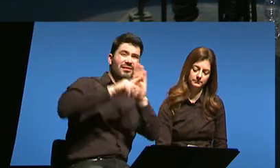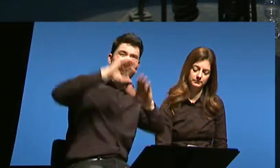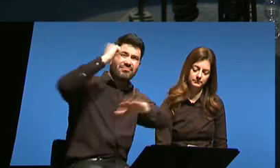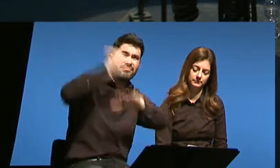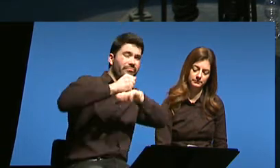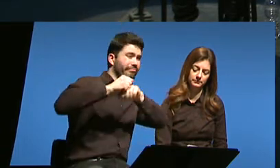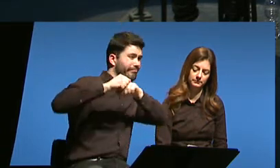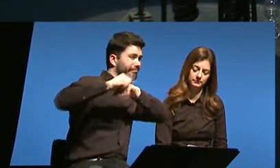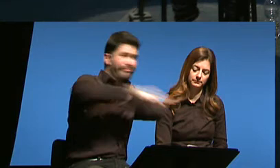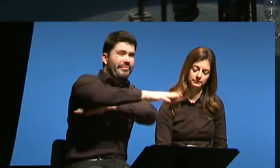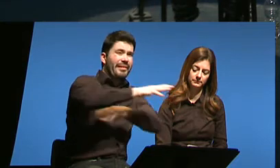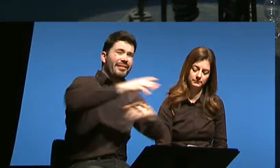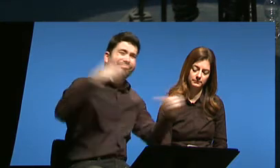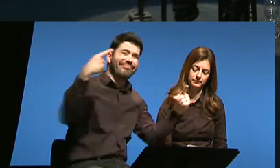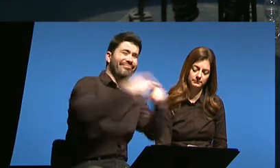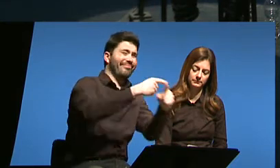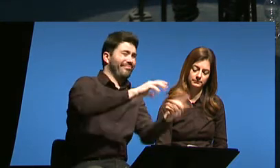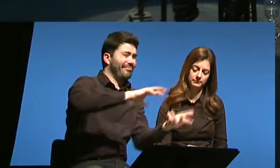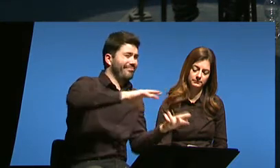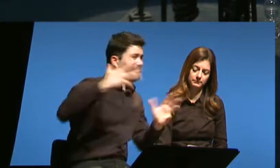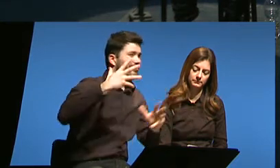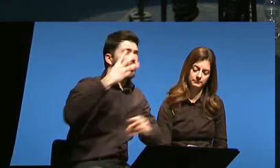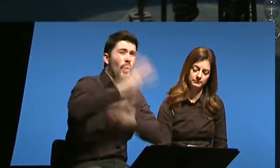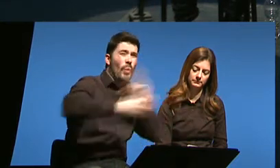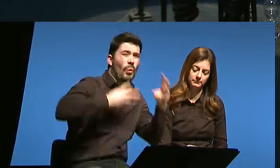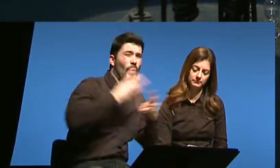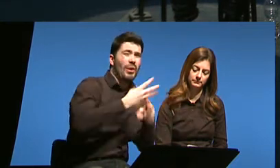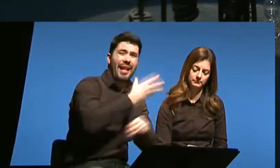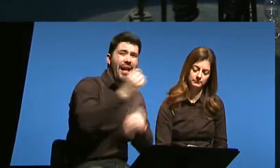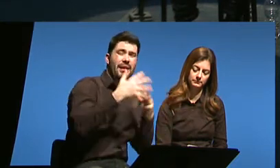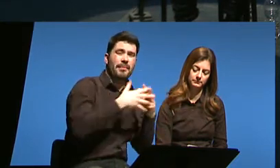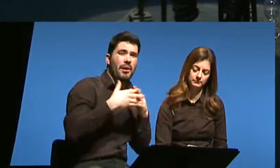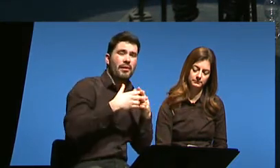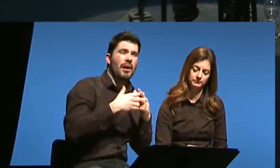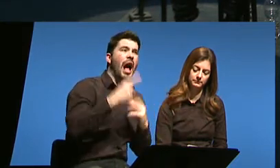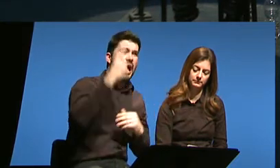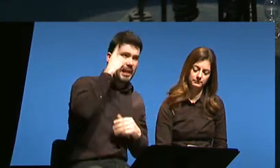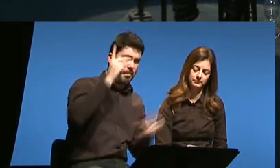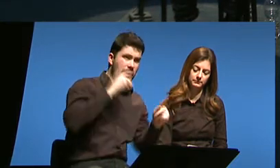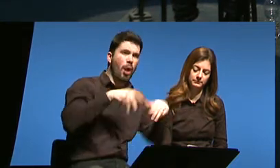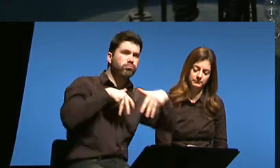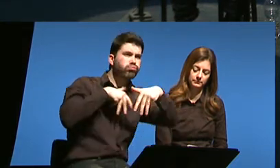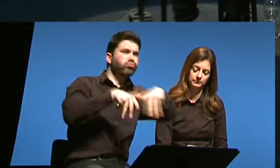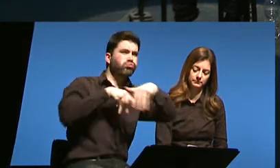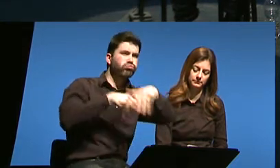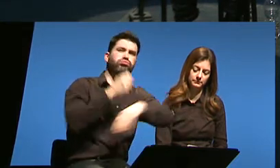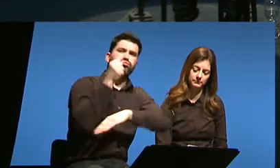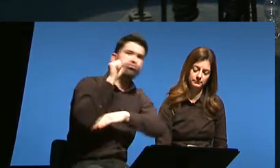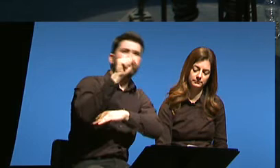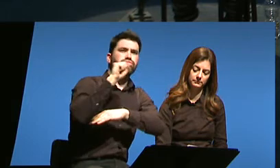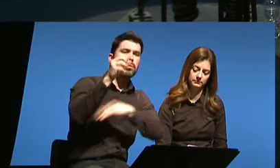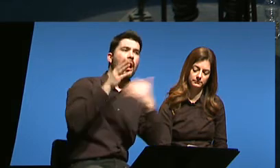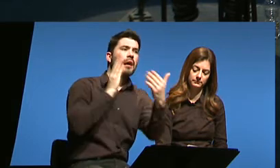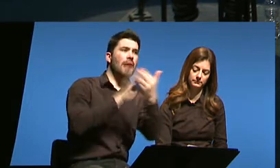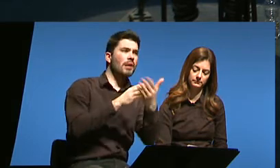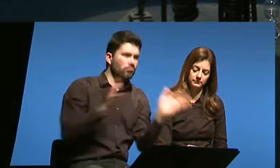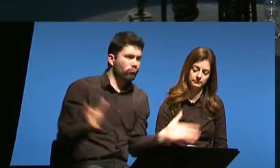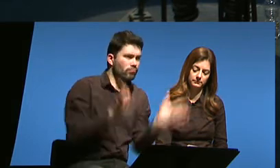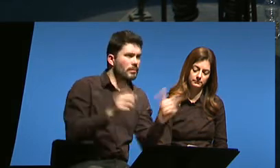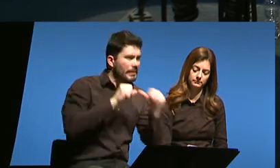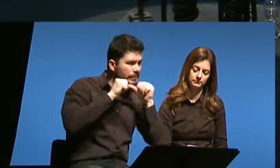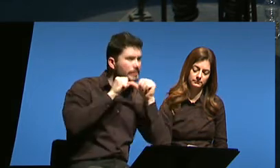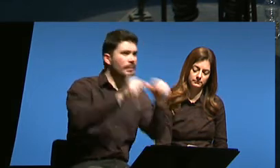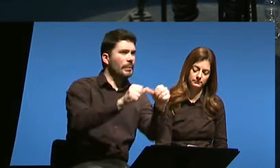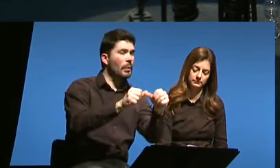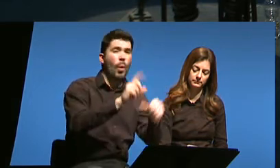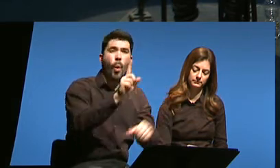country and the world. I believe that the protests and marches against the Trump administration should continue.